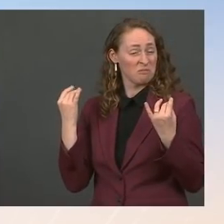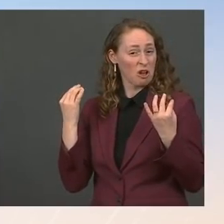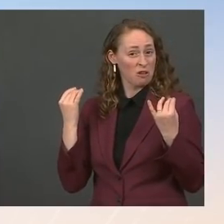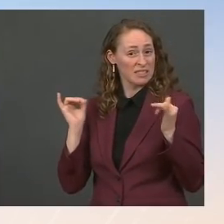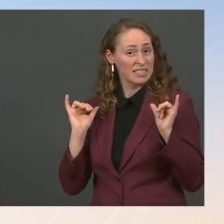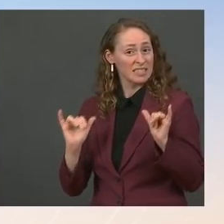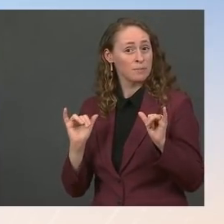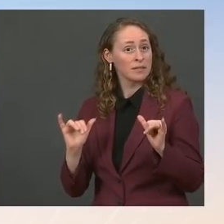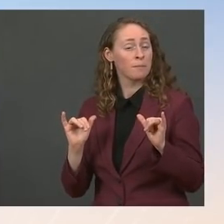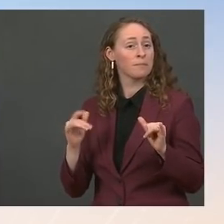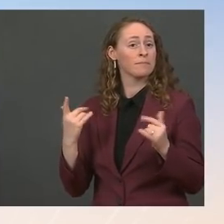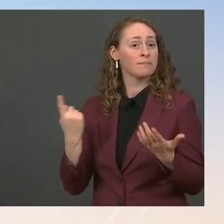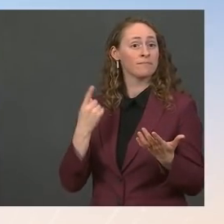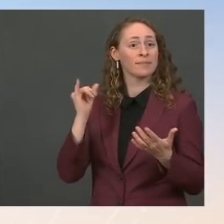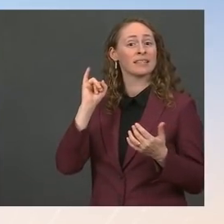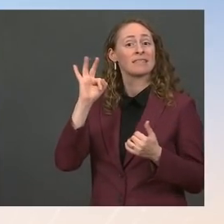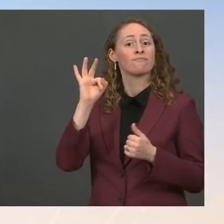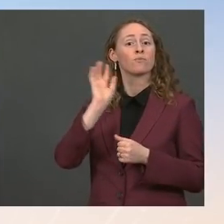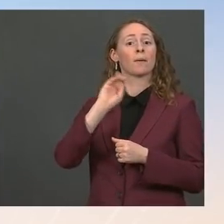do block the